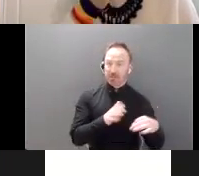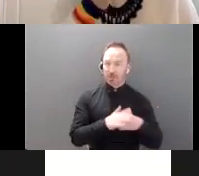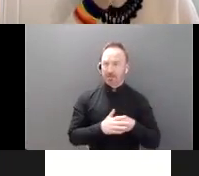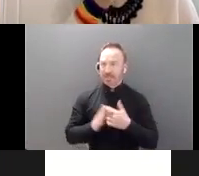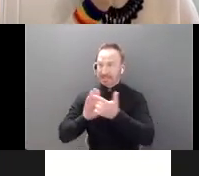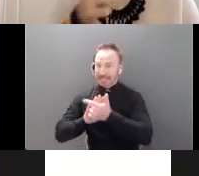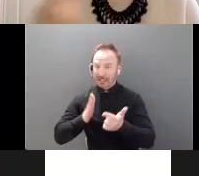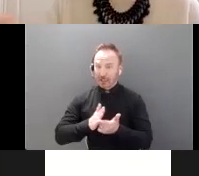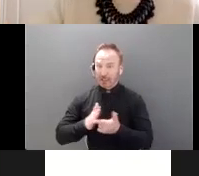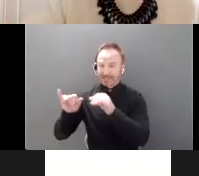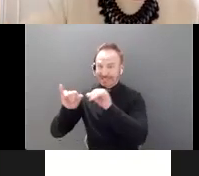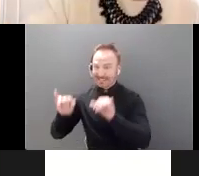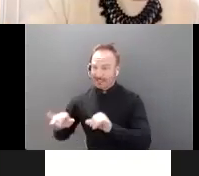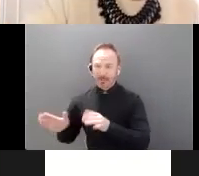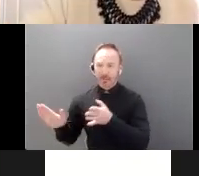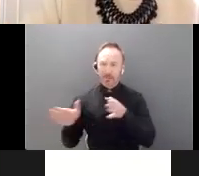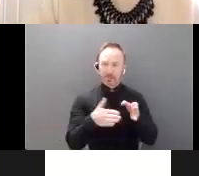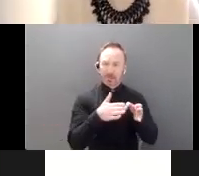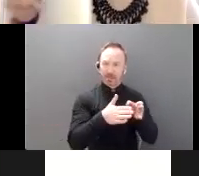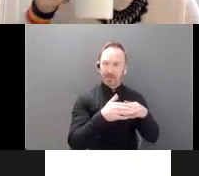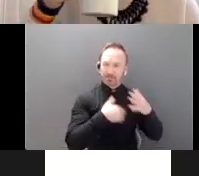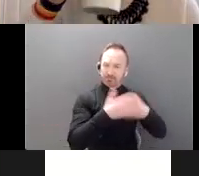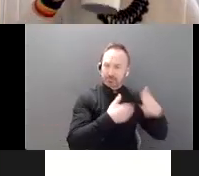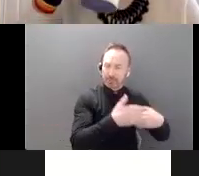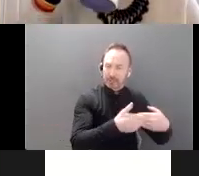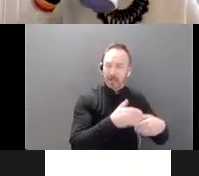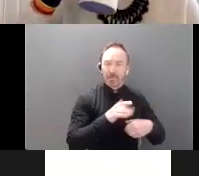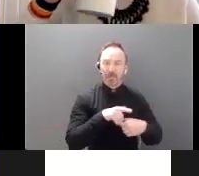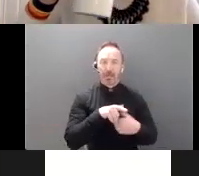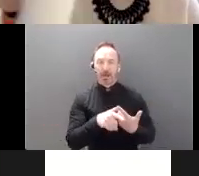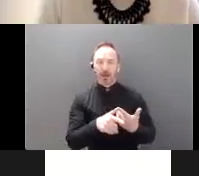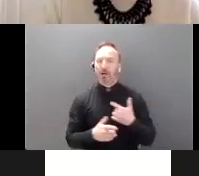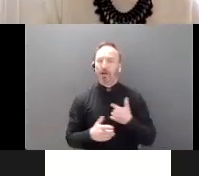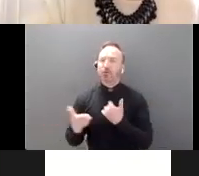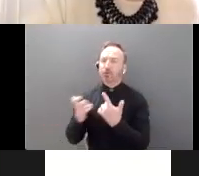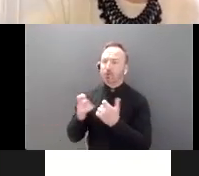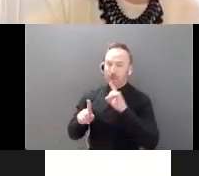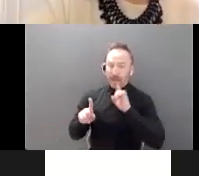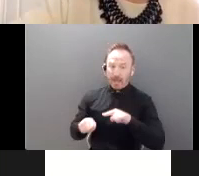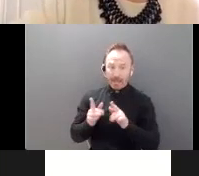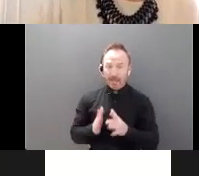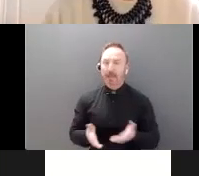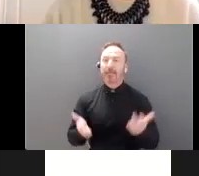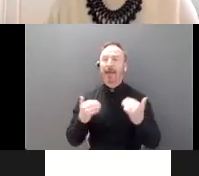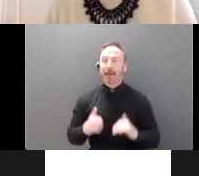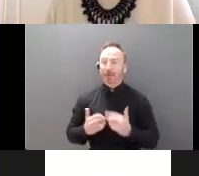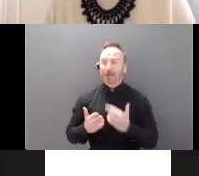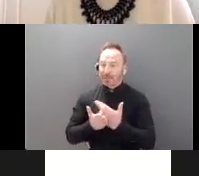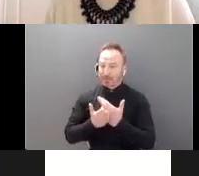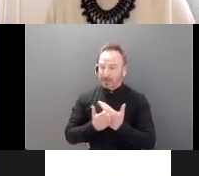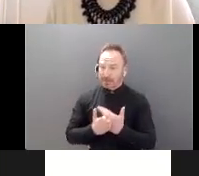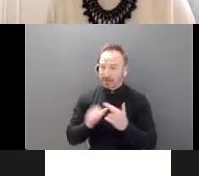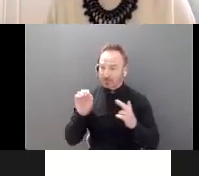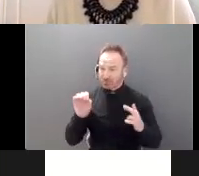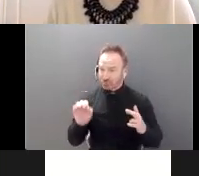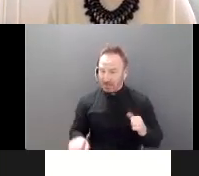much desired Q&A portion. We can't leave you without giving you valuable resources. And then of course, upcoming